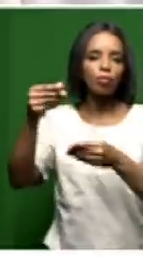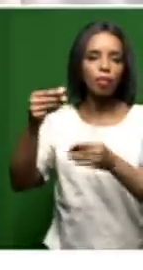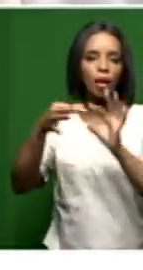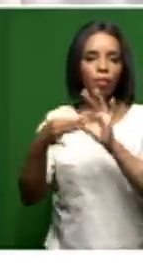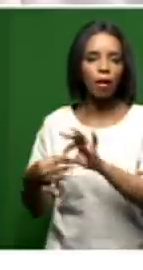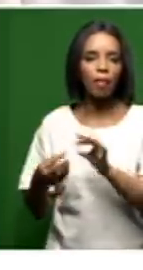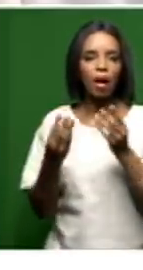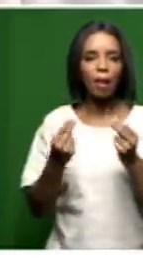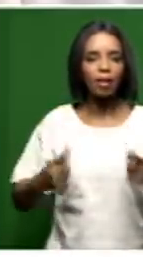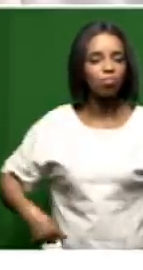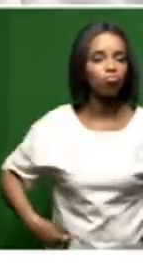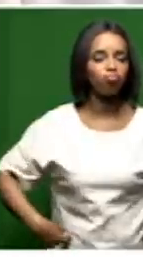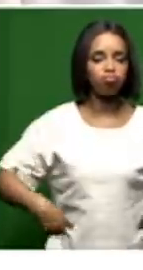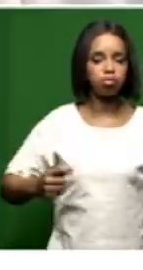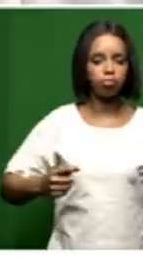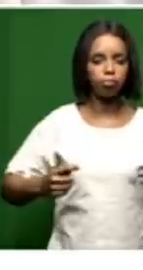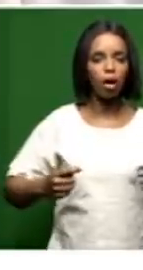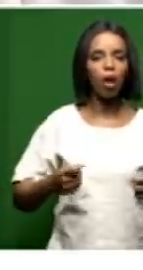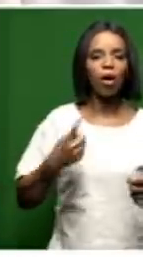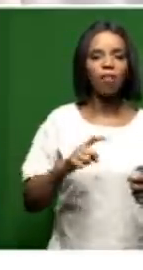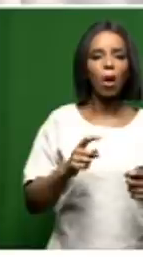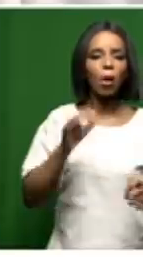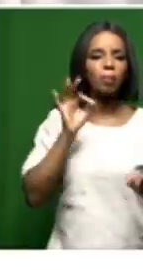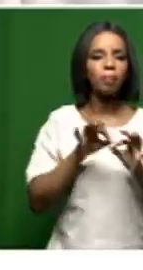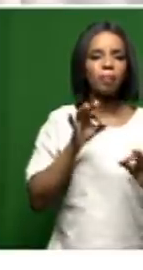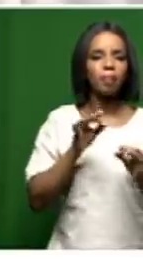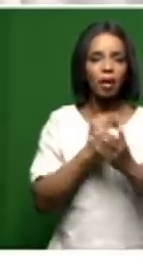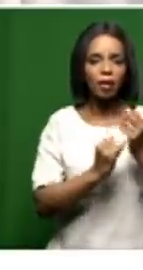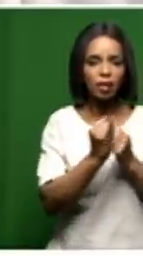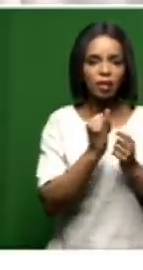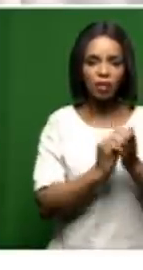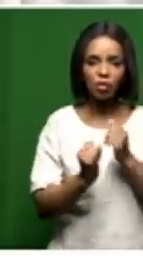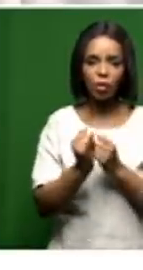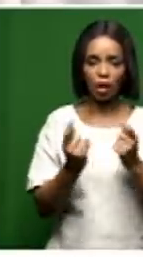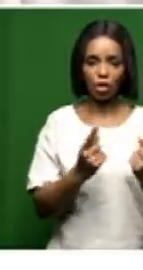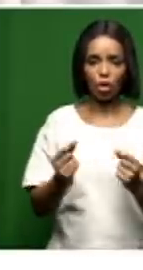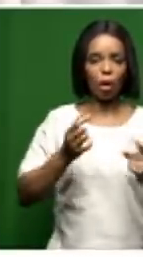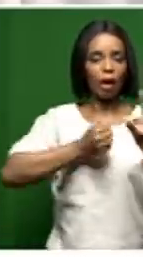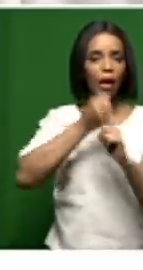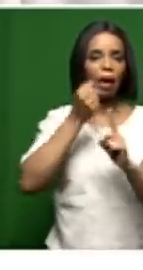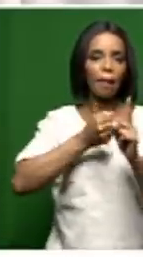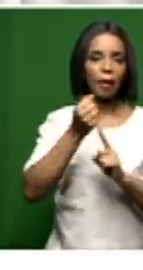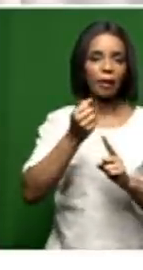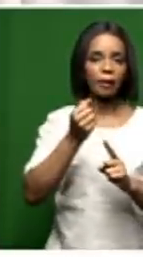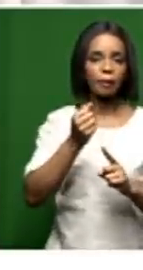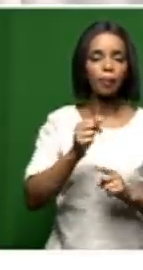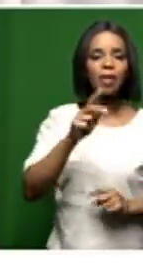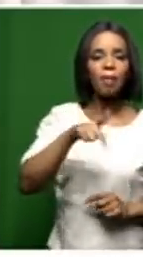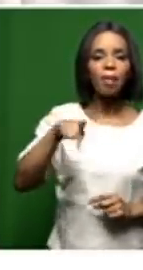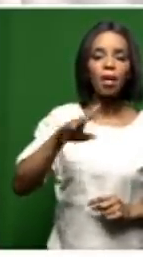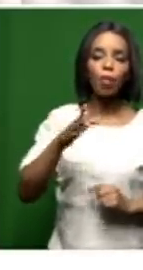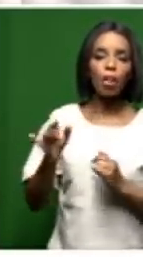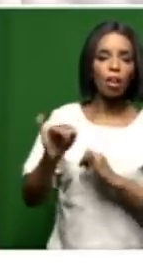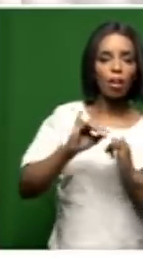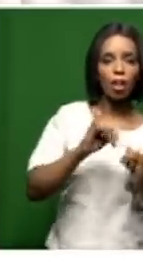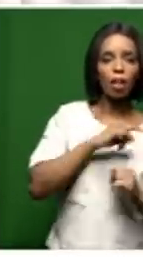slush fund that was used for certain individuals' campaigns. The public protector will be invited because of the breach of